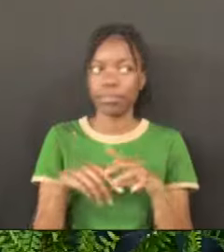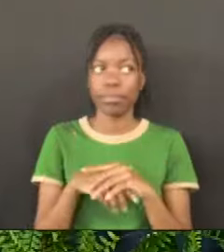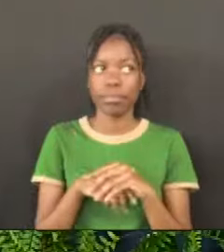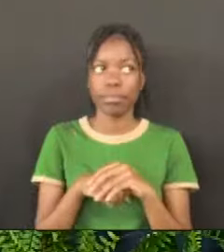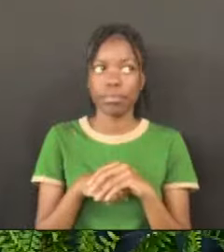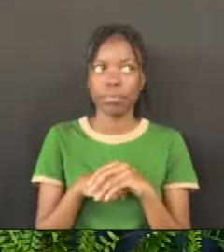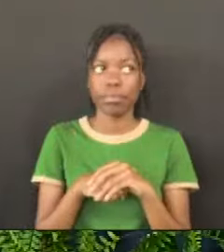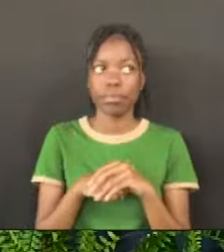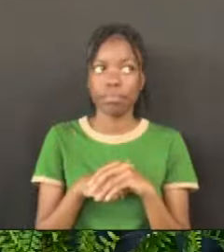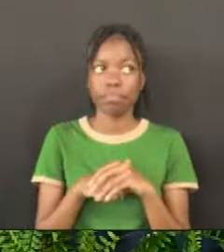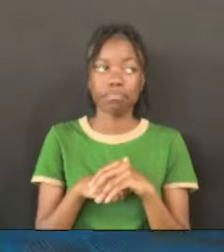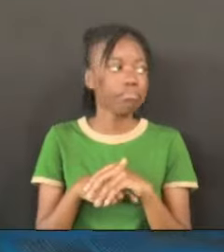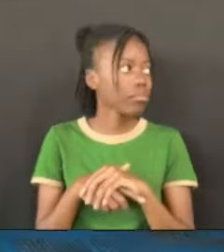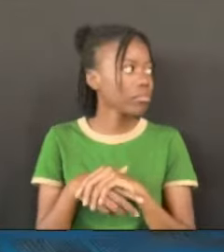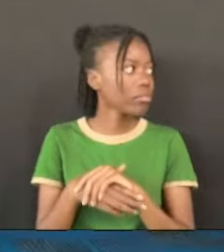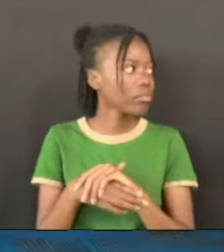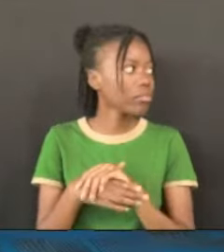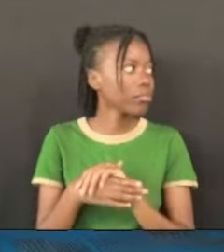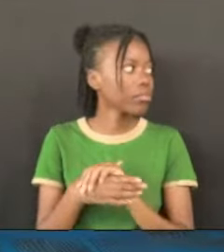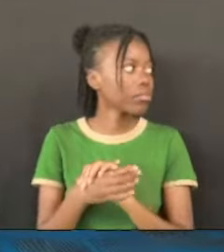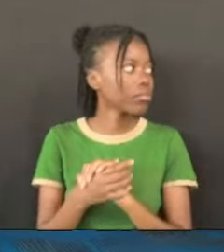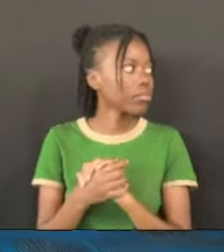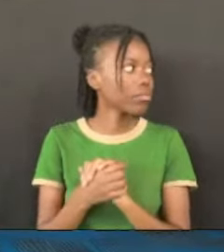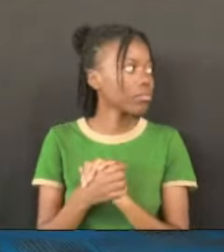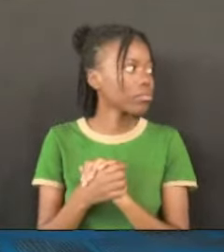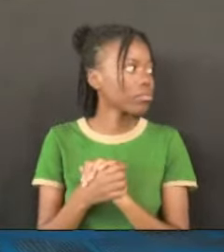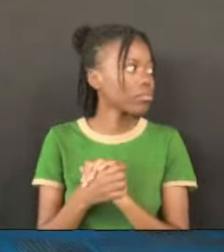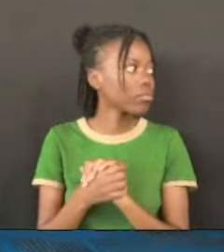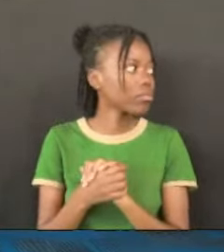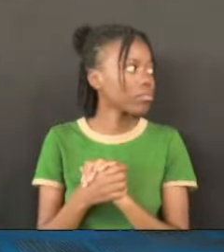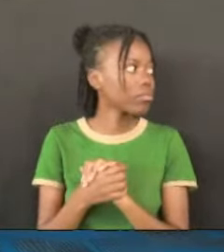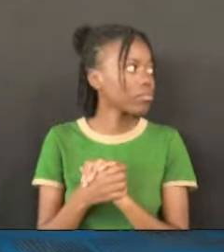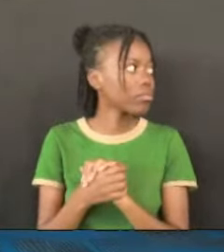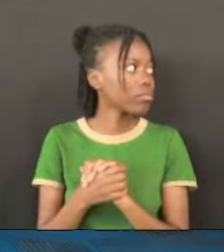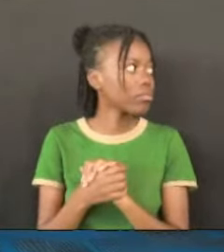Sorry. Let me put it here. Sorry for that.